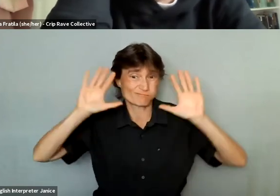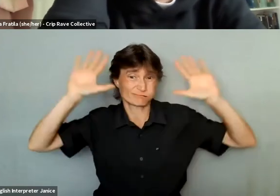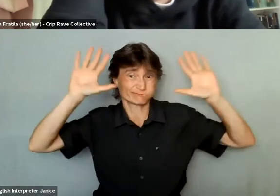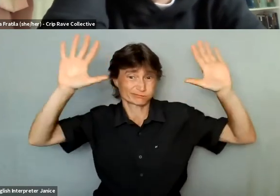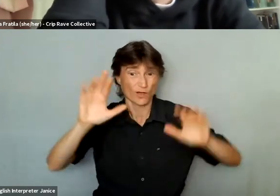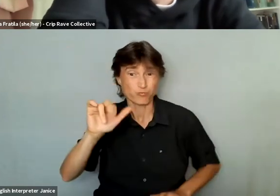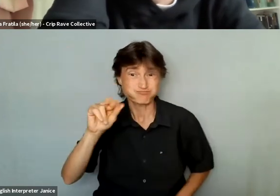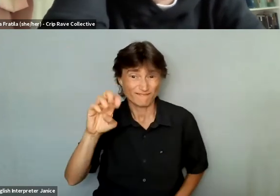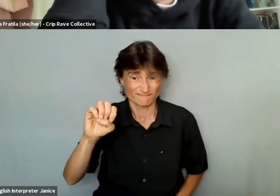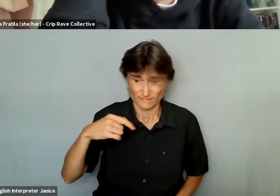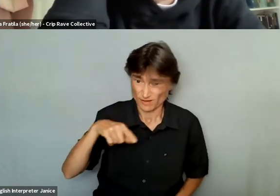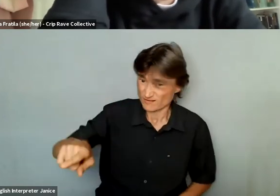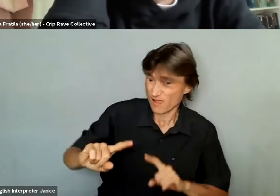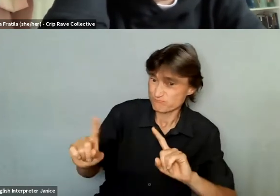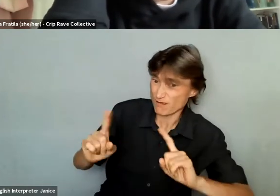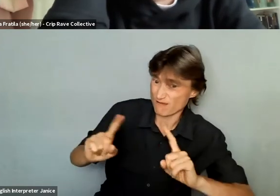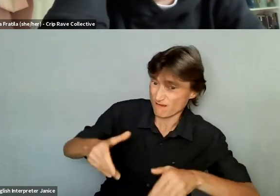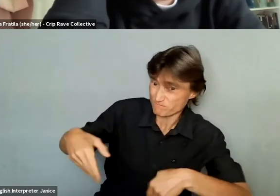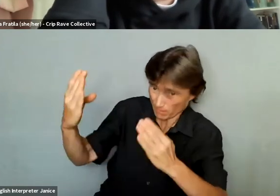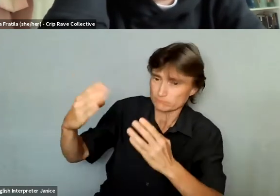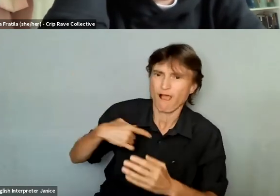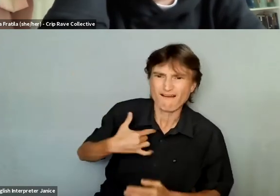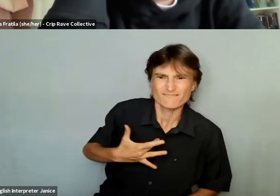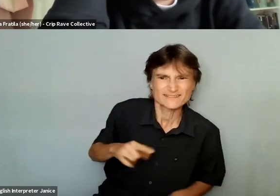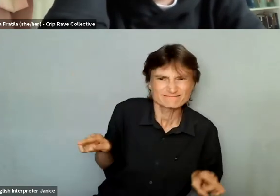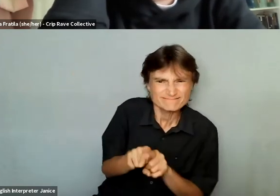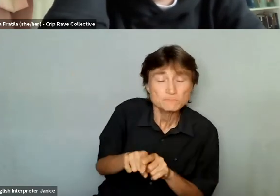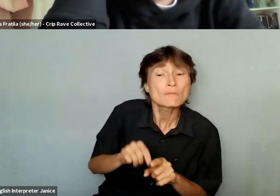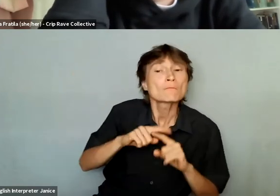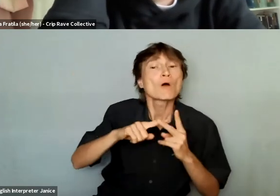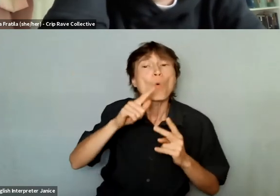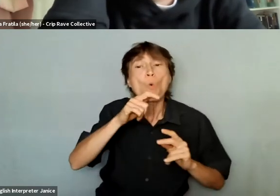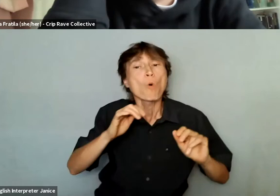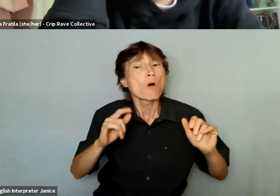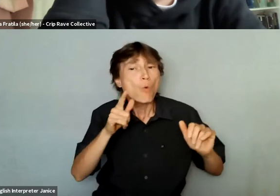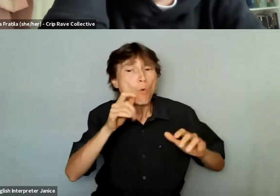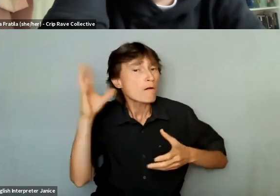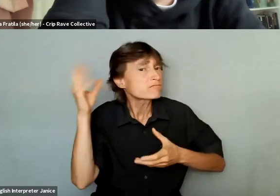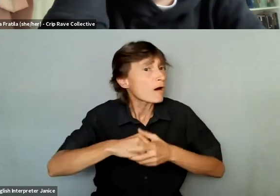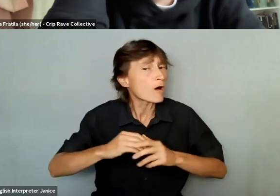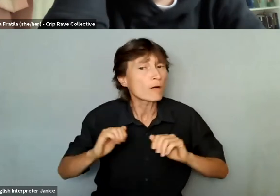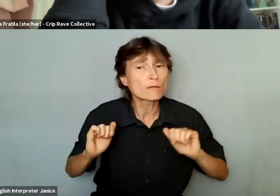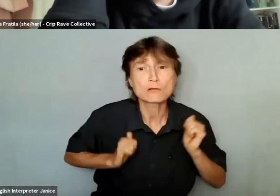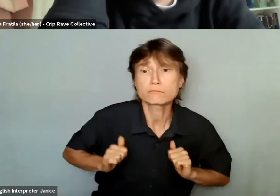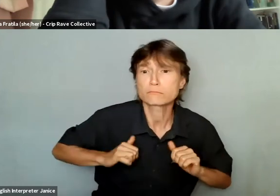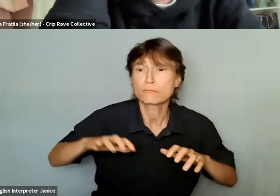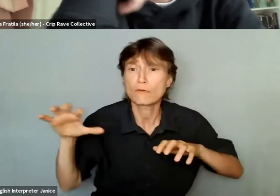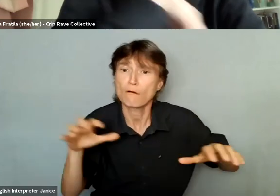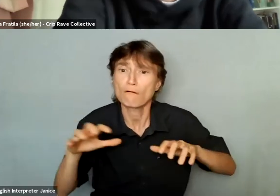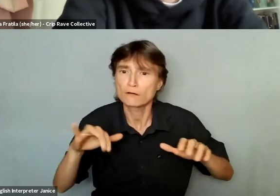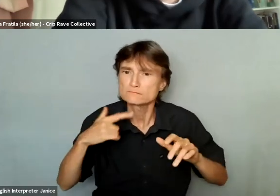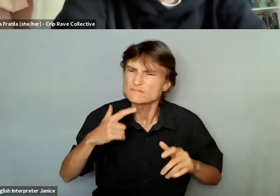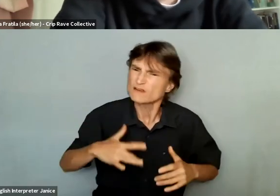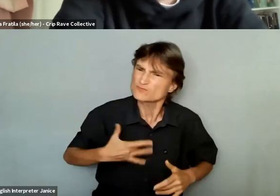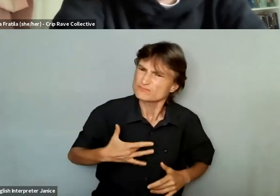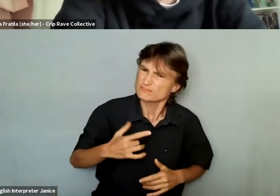I can relate to that. Or I mean, trying to perform as well. Yeah, that was something that was starting to get me down quite a yeah.